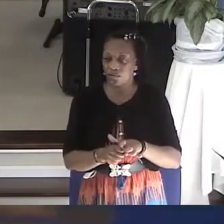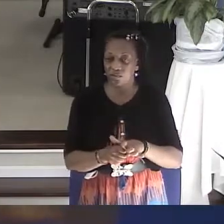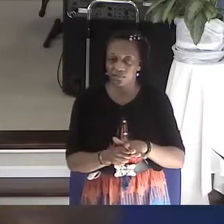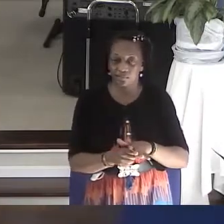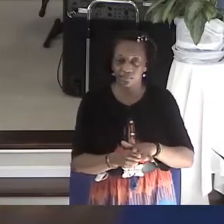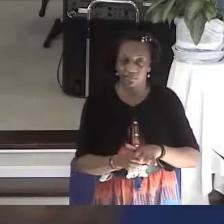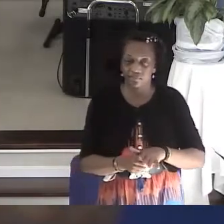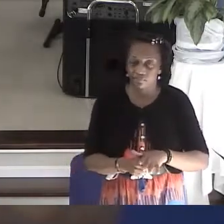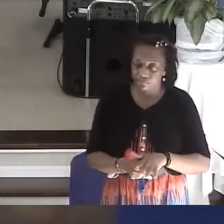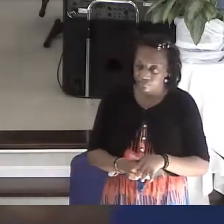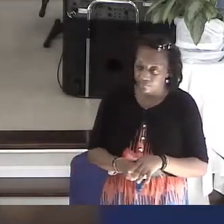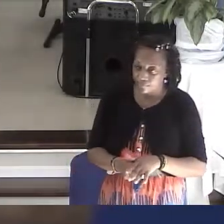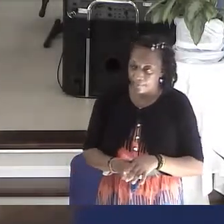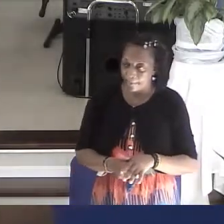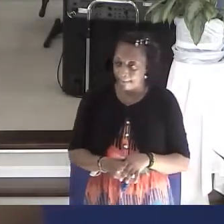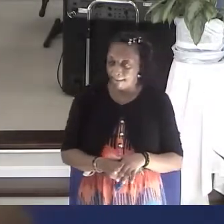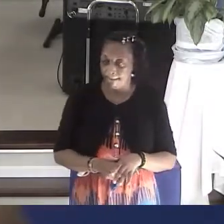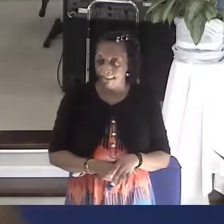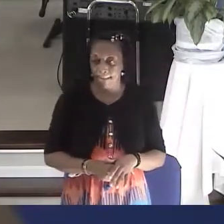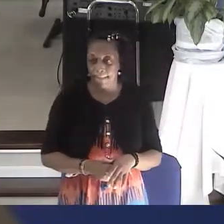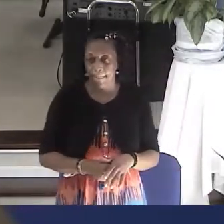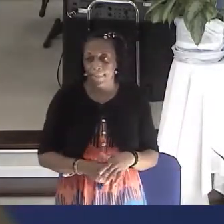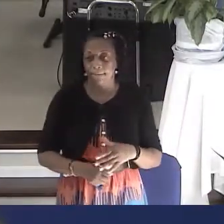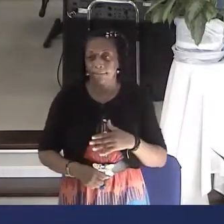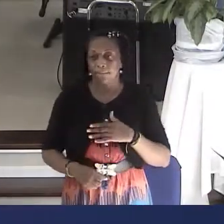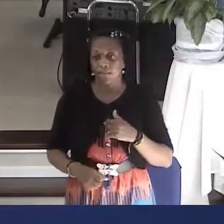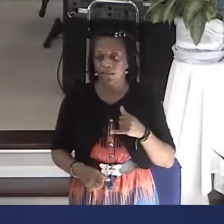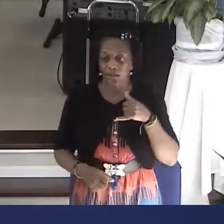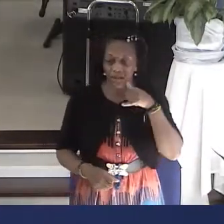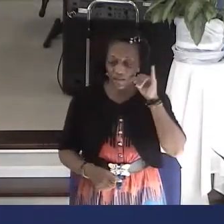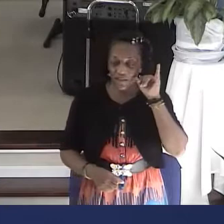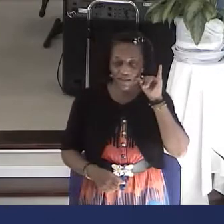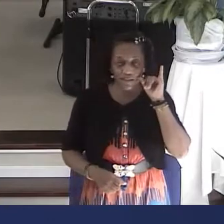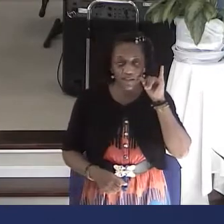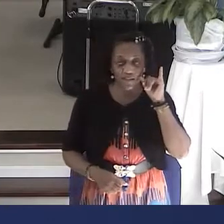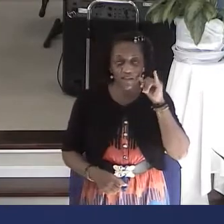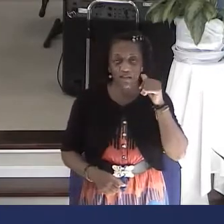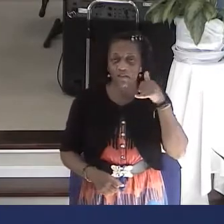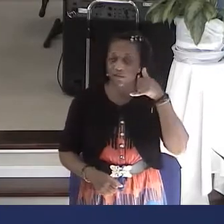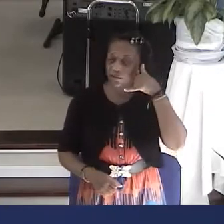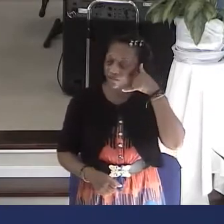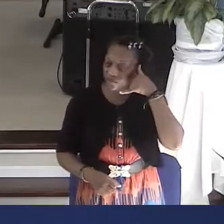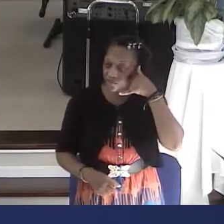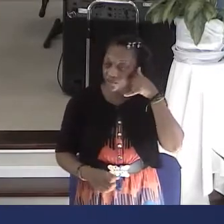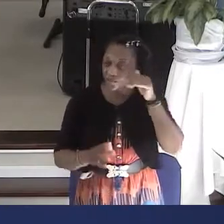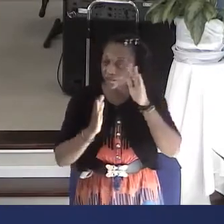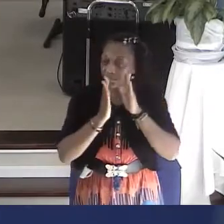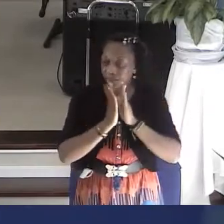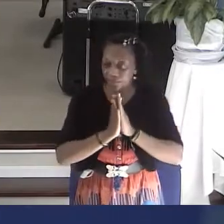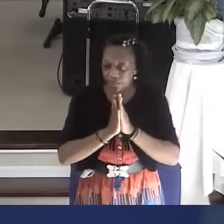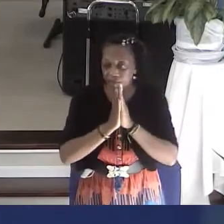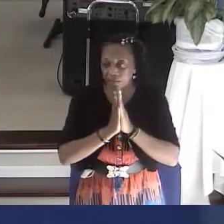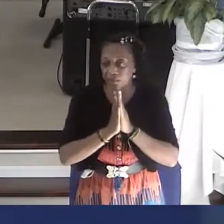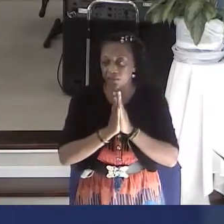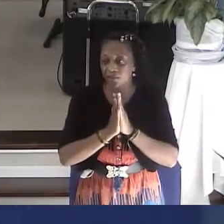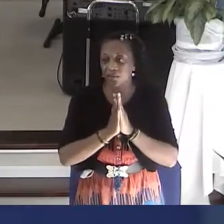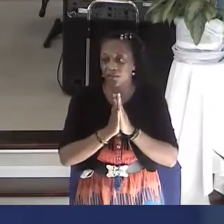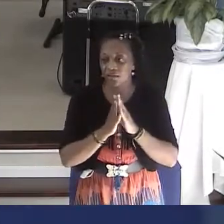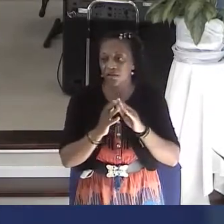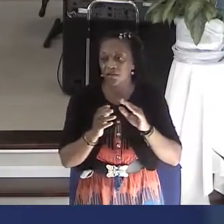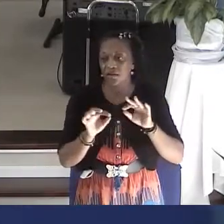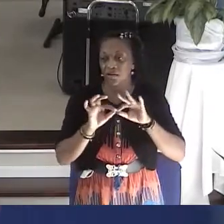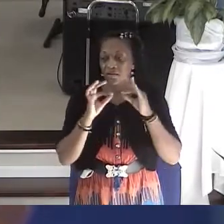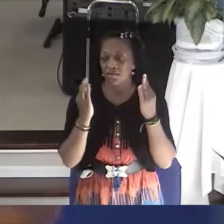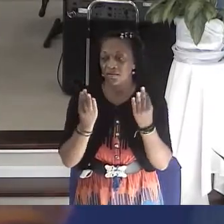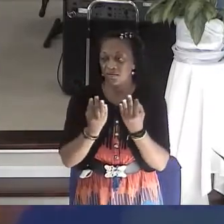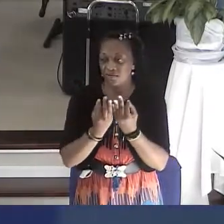And even yesterday, I was on the phone praying with a relative who could hardly breathe because of this